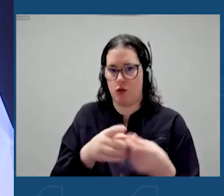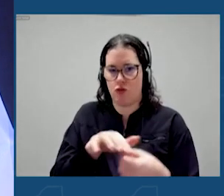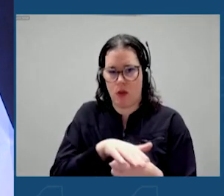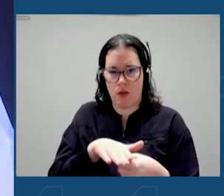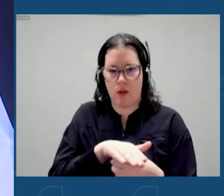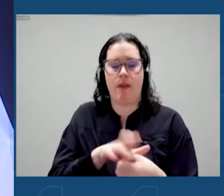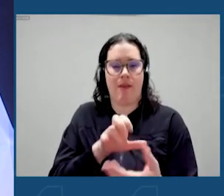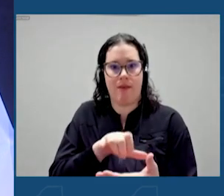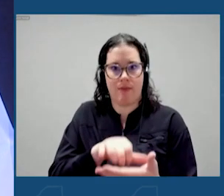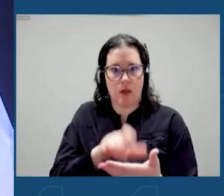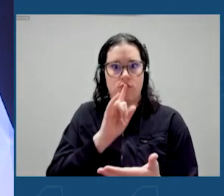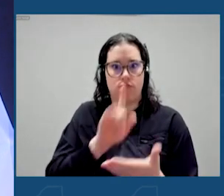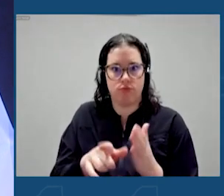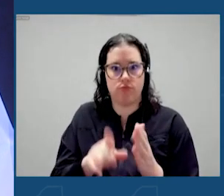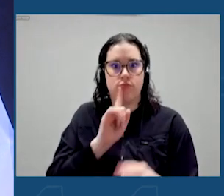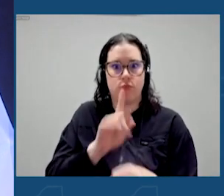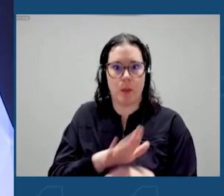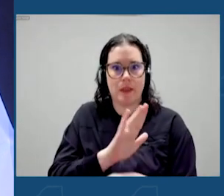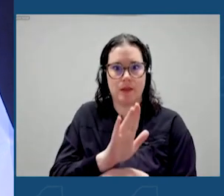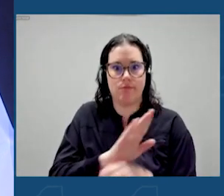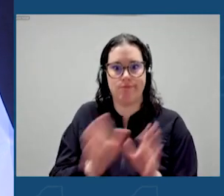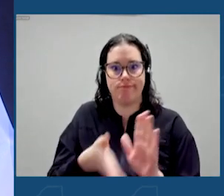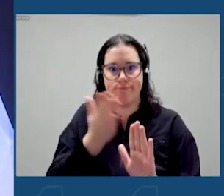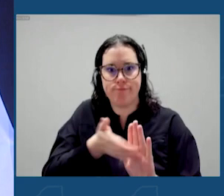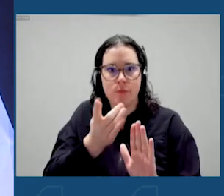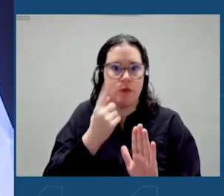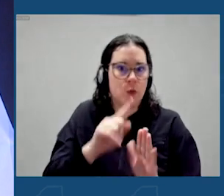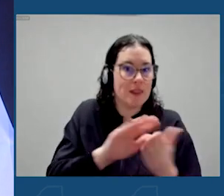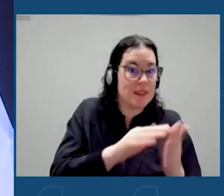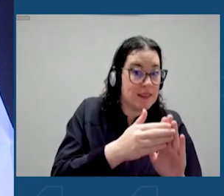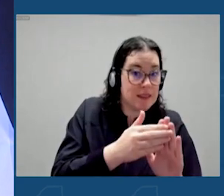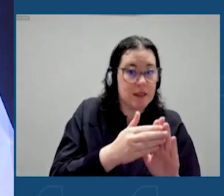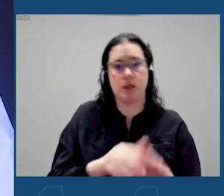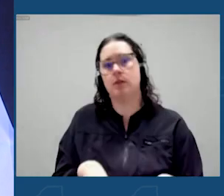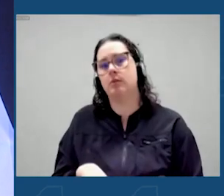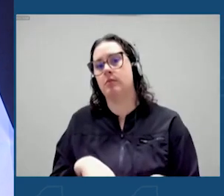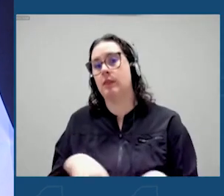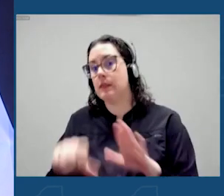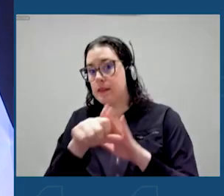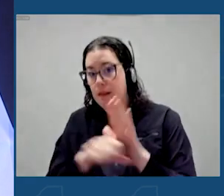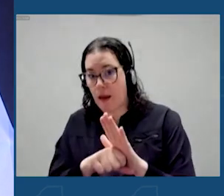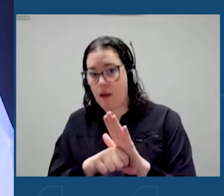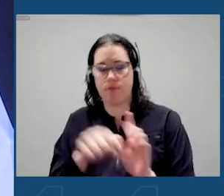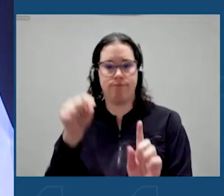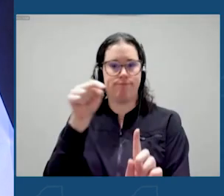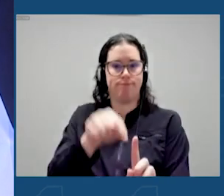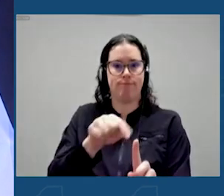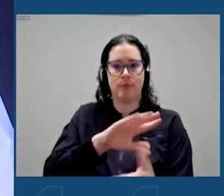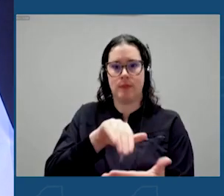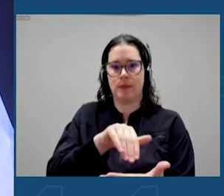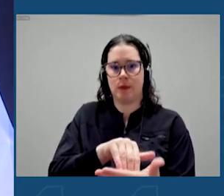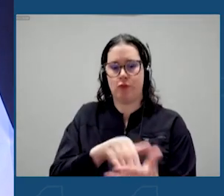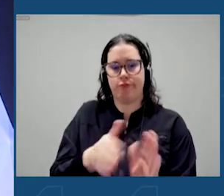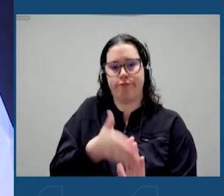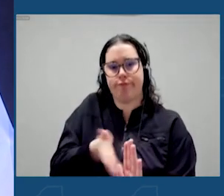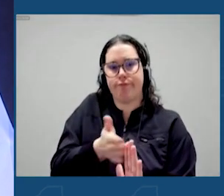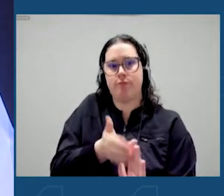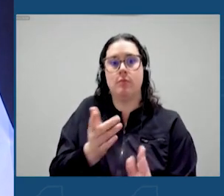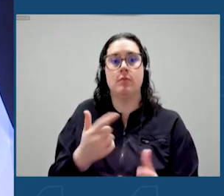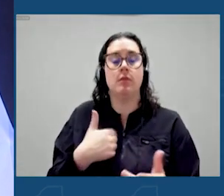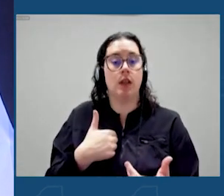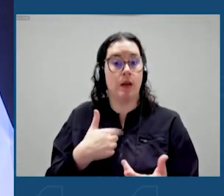our city and state. And, many people don't know, but in my younger years, I was an auto